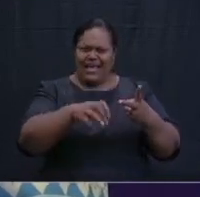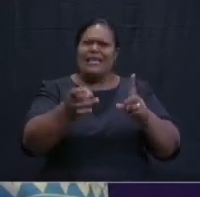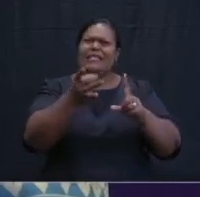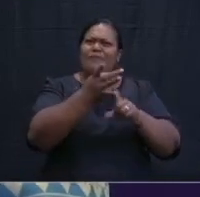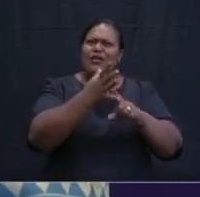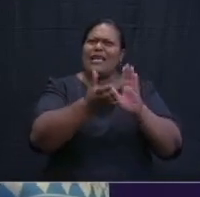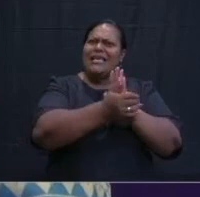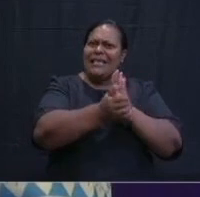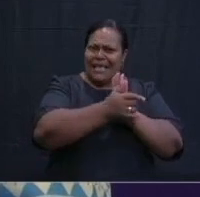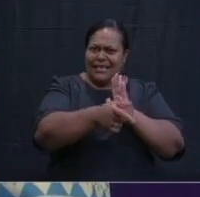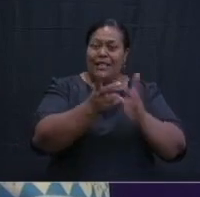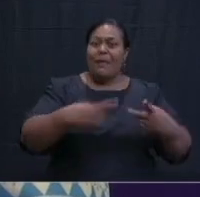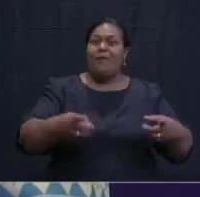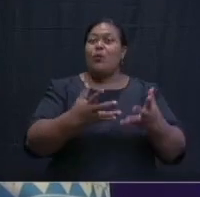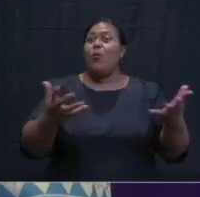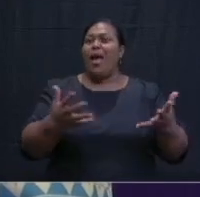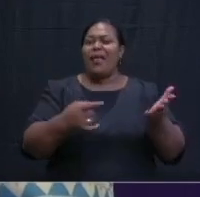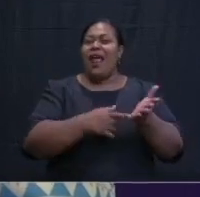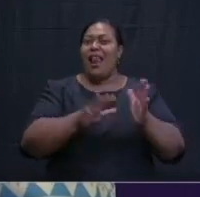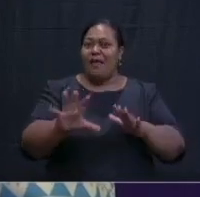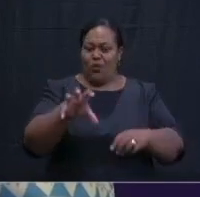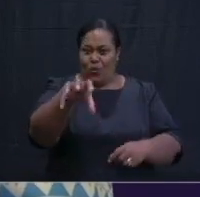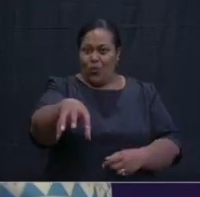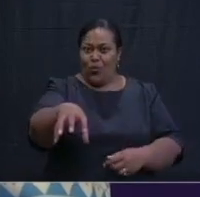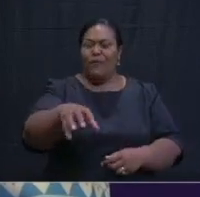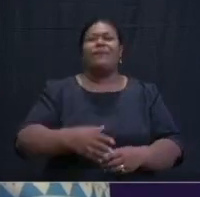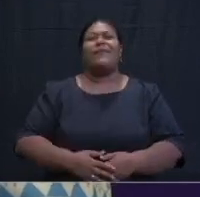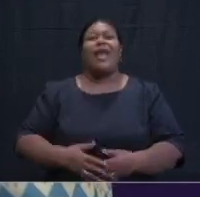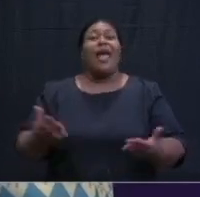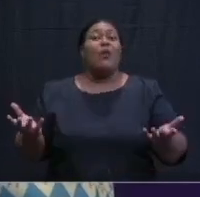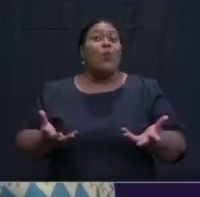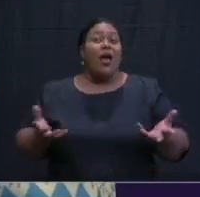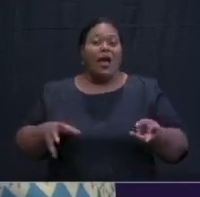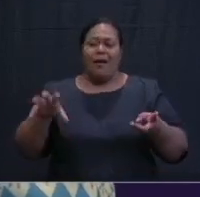Department in Wainubokasi, Tailevu, and Reketi Health Center in